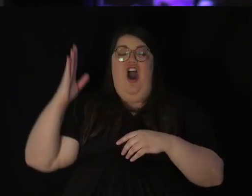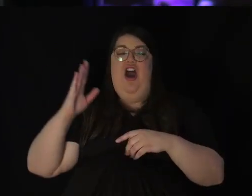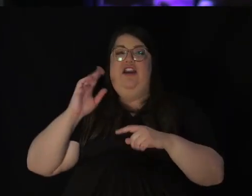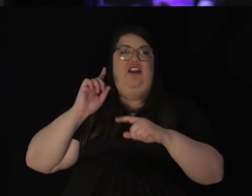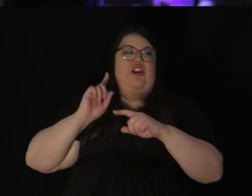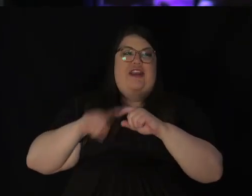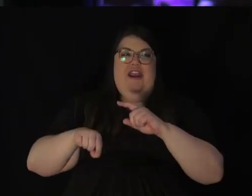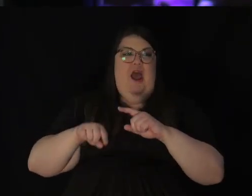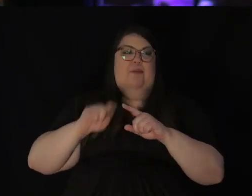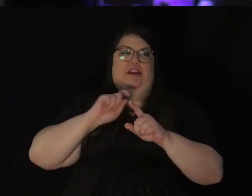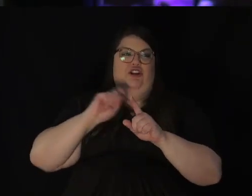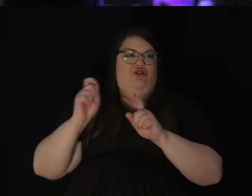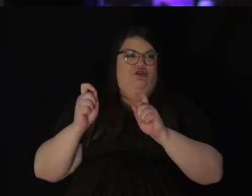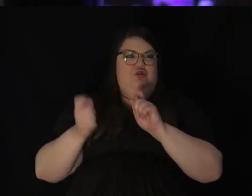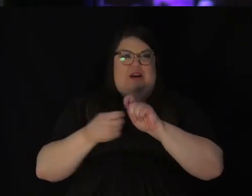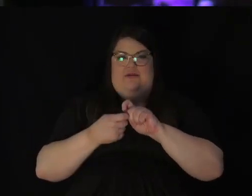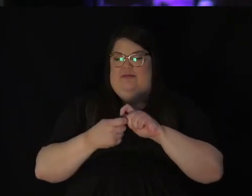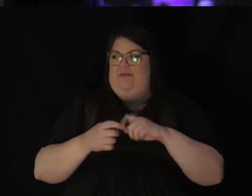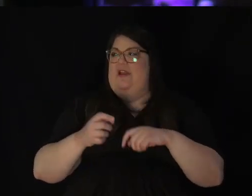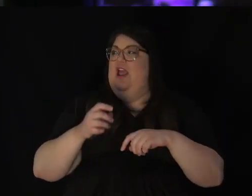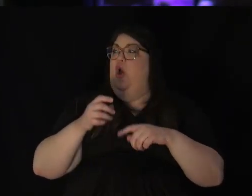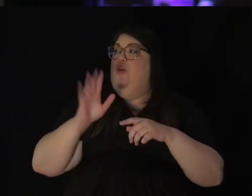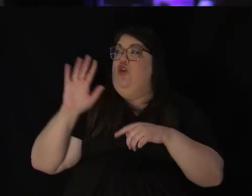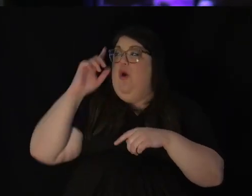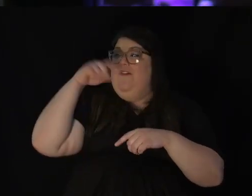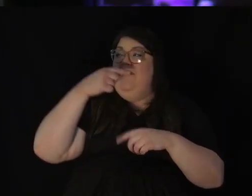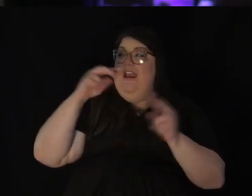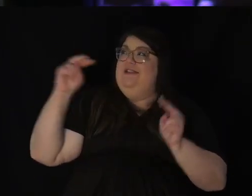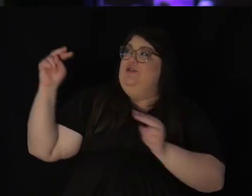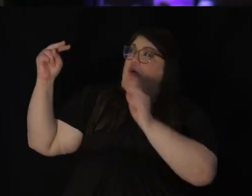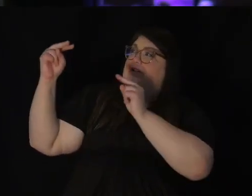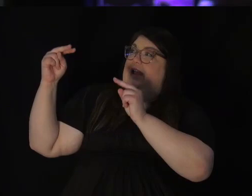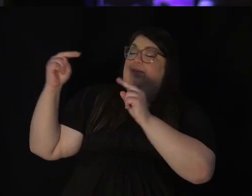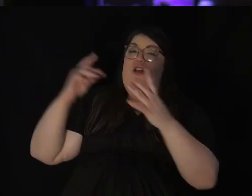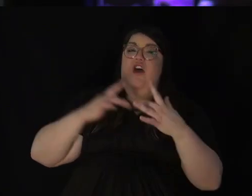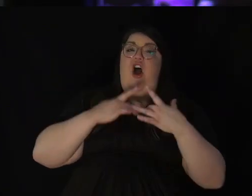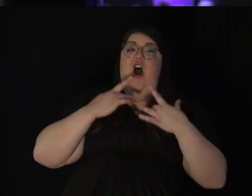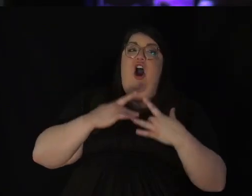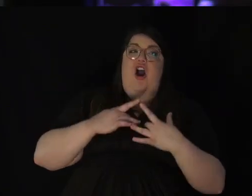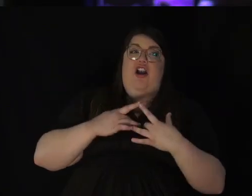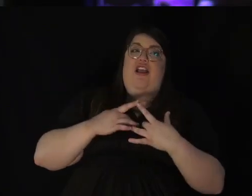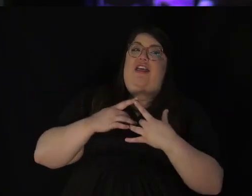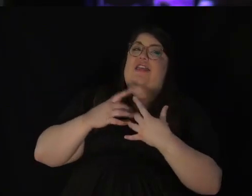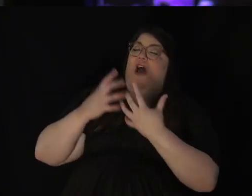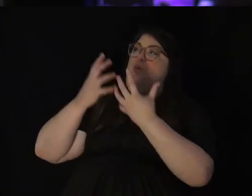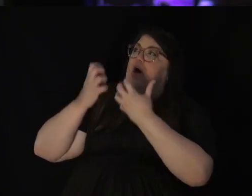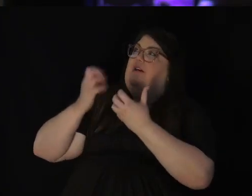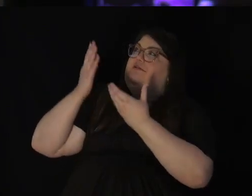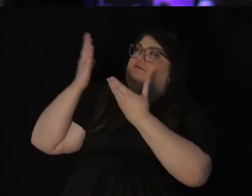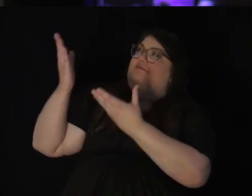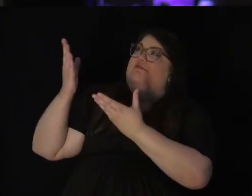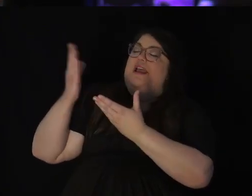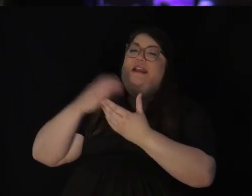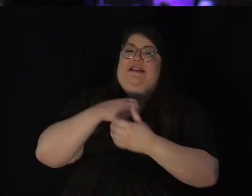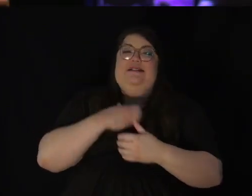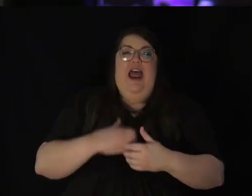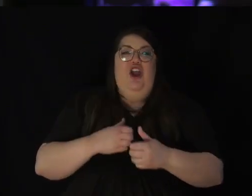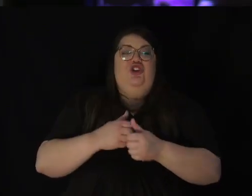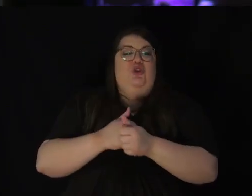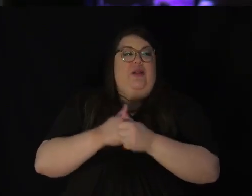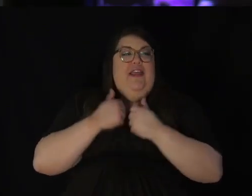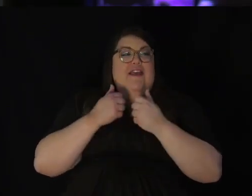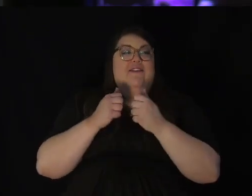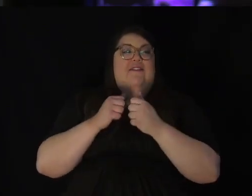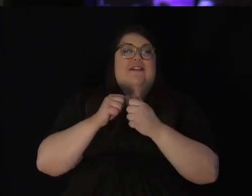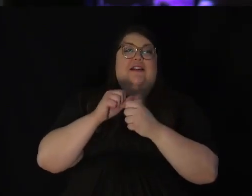switch. With your face turned toward him and with a heart that longs after him and a desire to live in covenant with